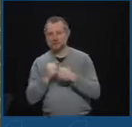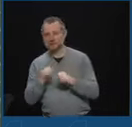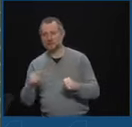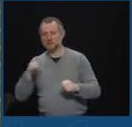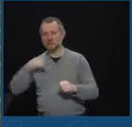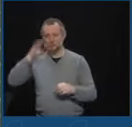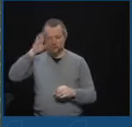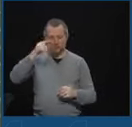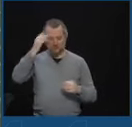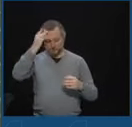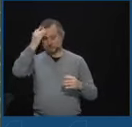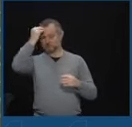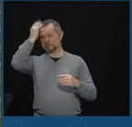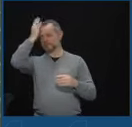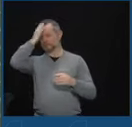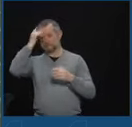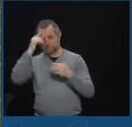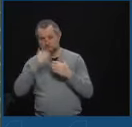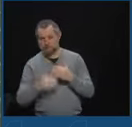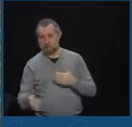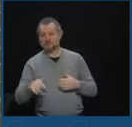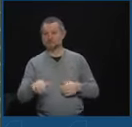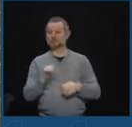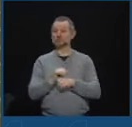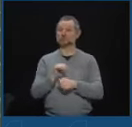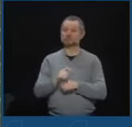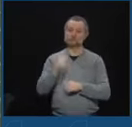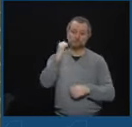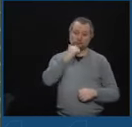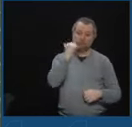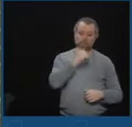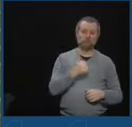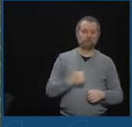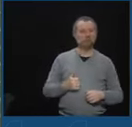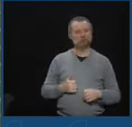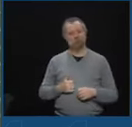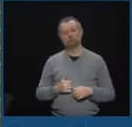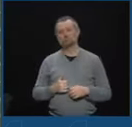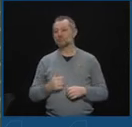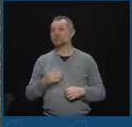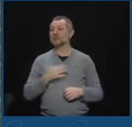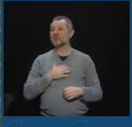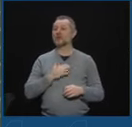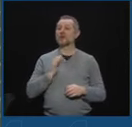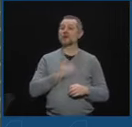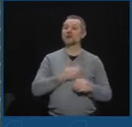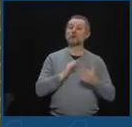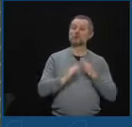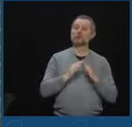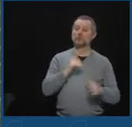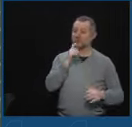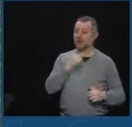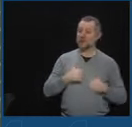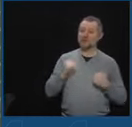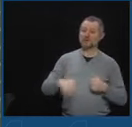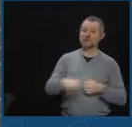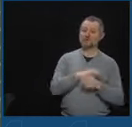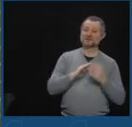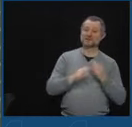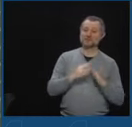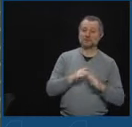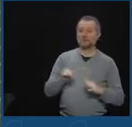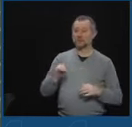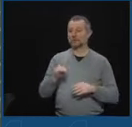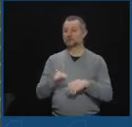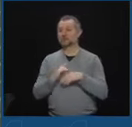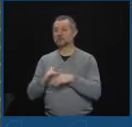thing I learned from doing this work is, in our community, we don't know where to go for resources. And at that time, I worked for a